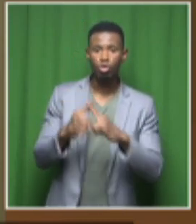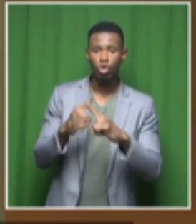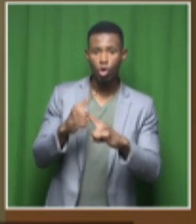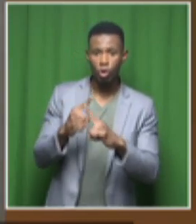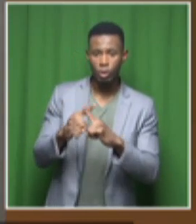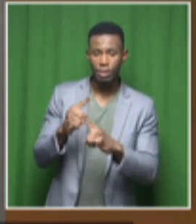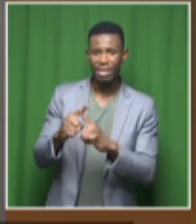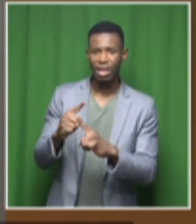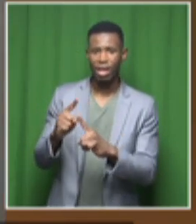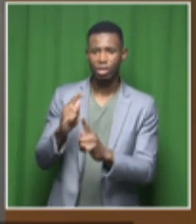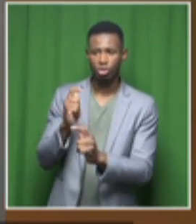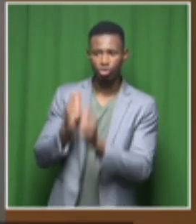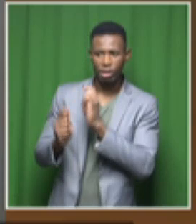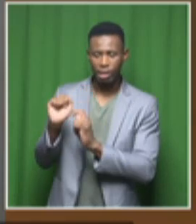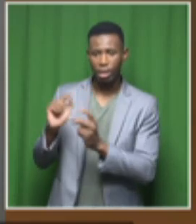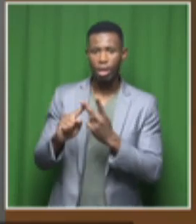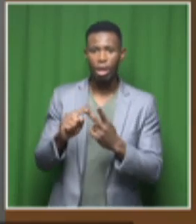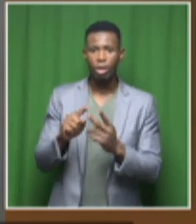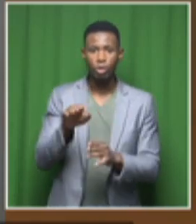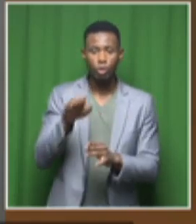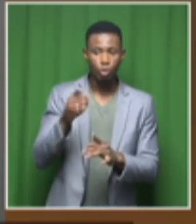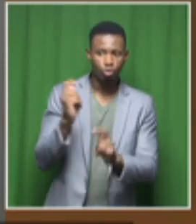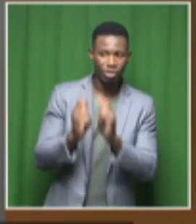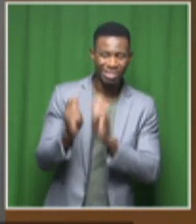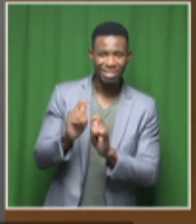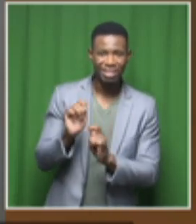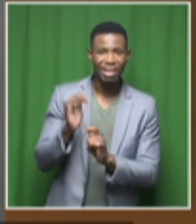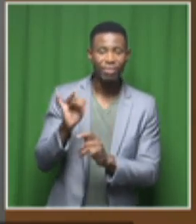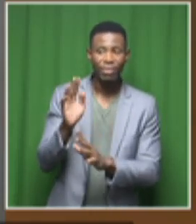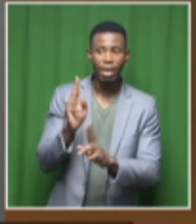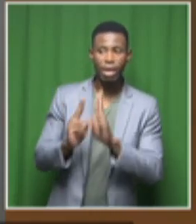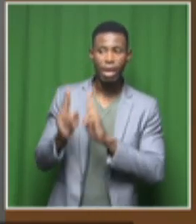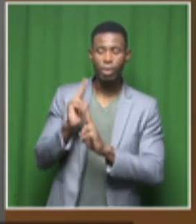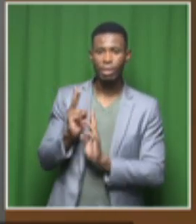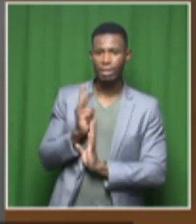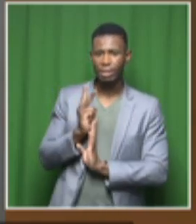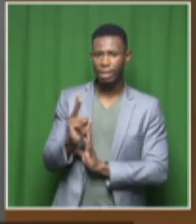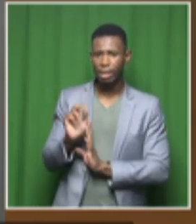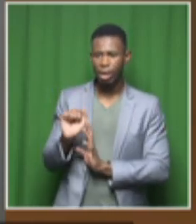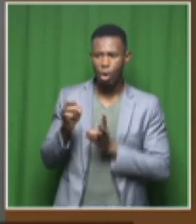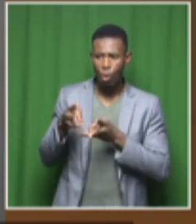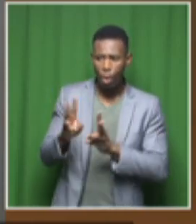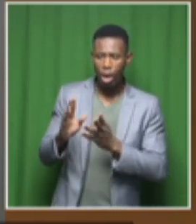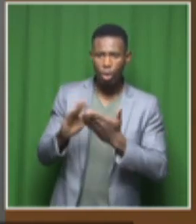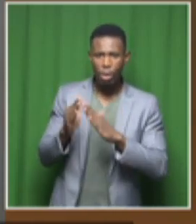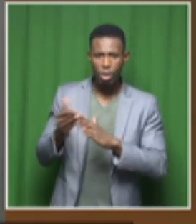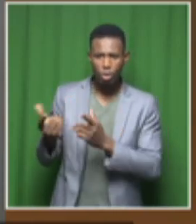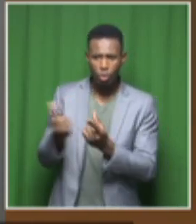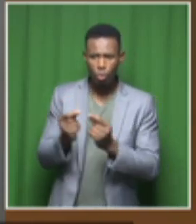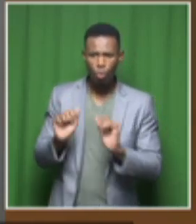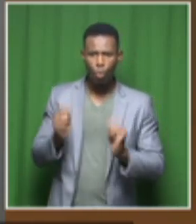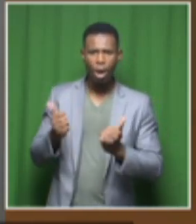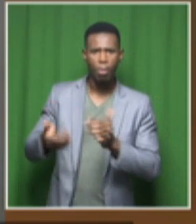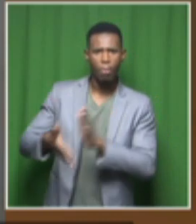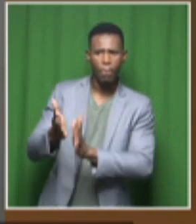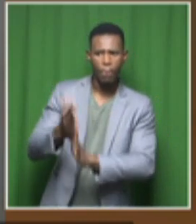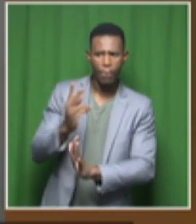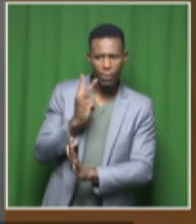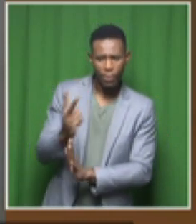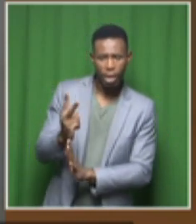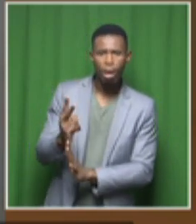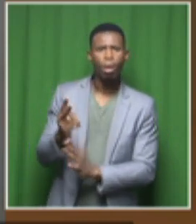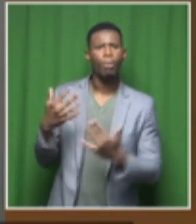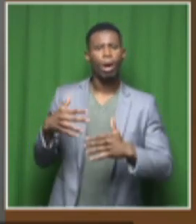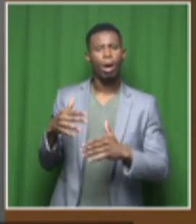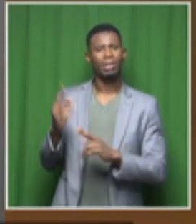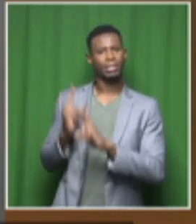Zulu tradition, that if we go back into history, they use that to run the community effectively. Yes. So I think if we, let's say